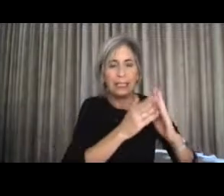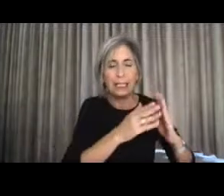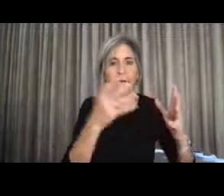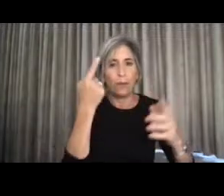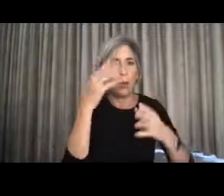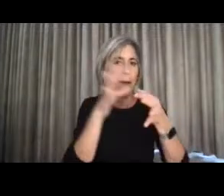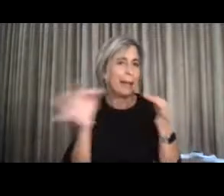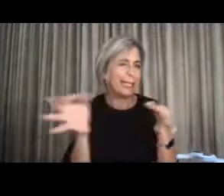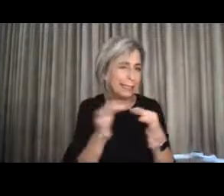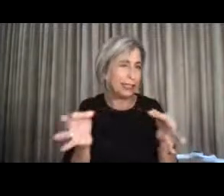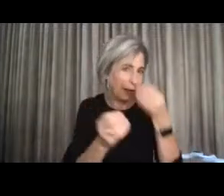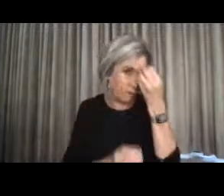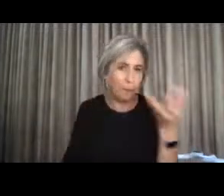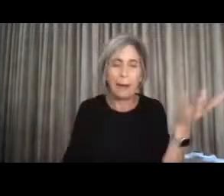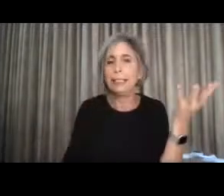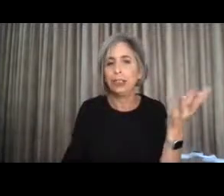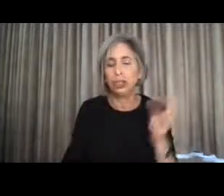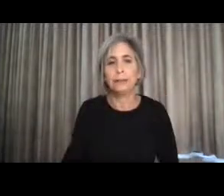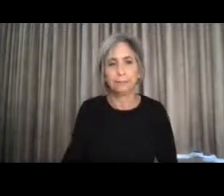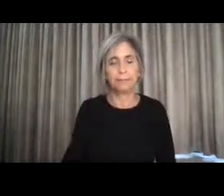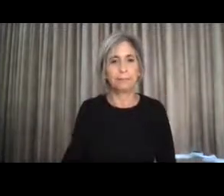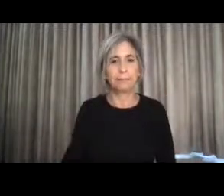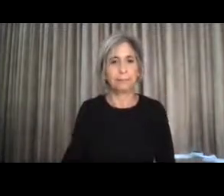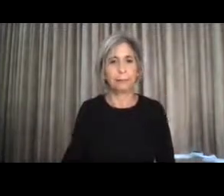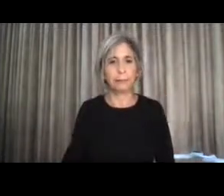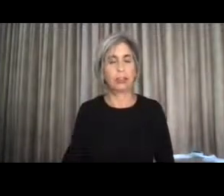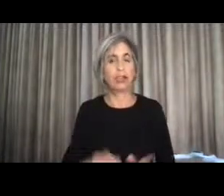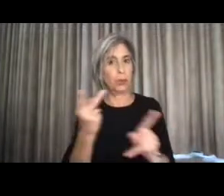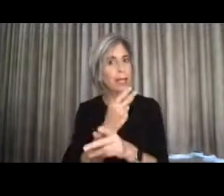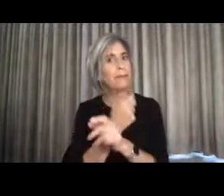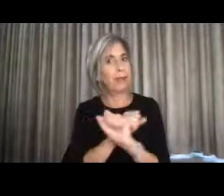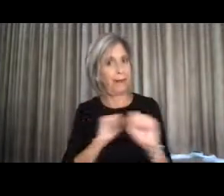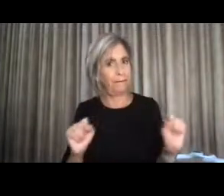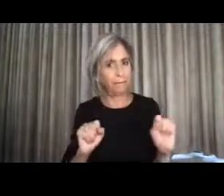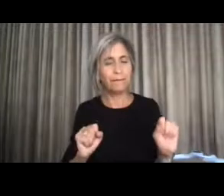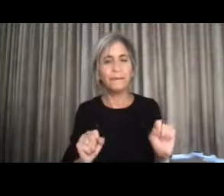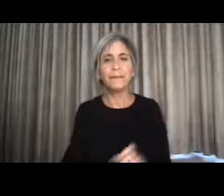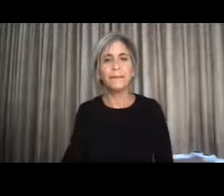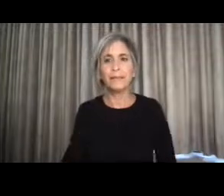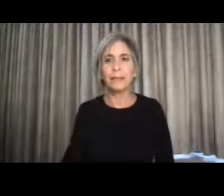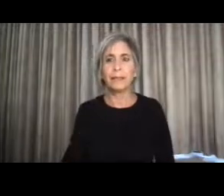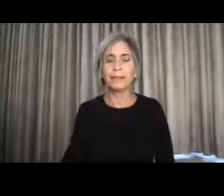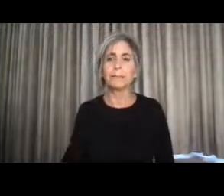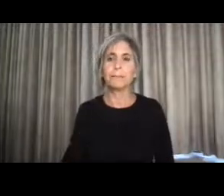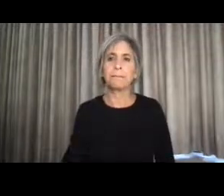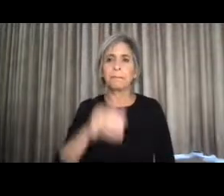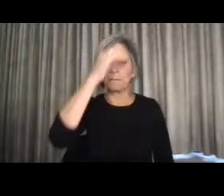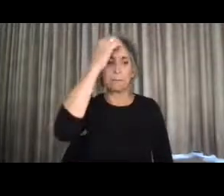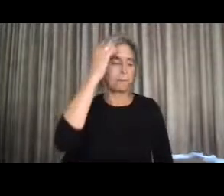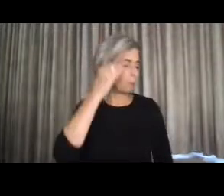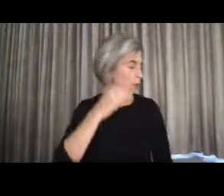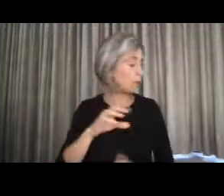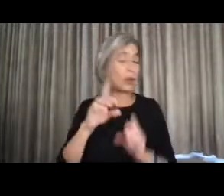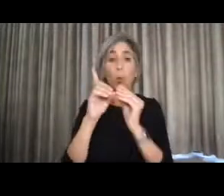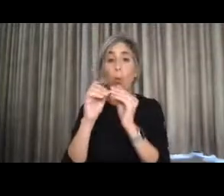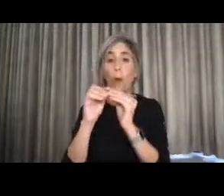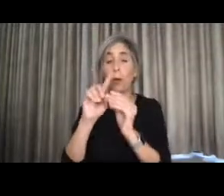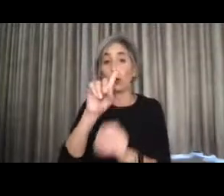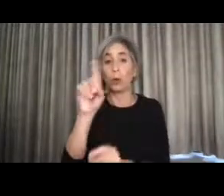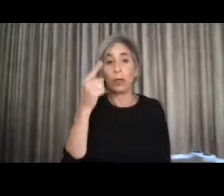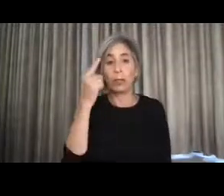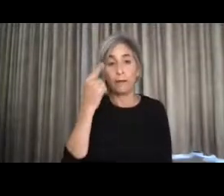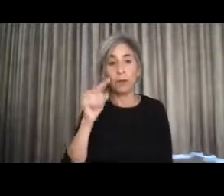messaging of being safe and what you can do during a hurricane. Phil, one more question for Phil,